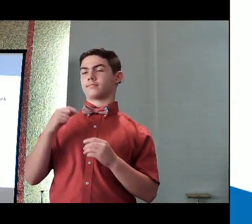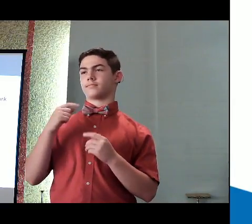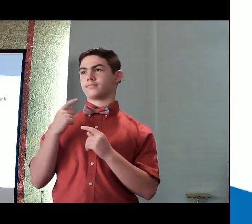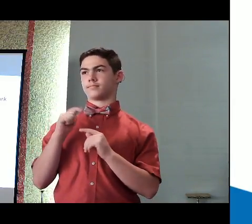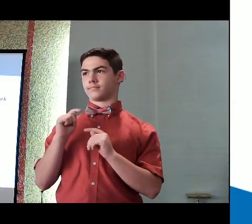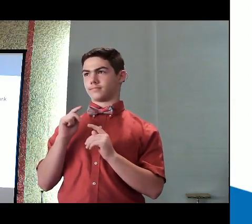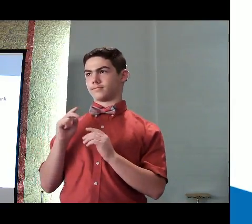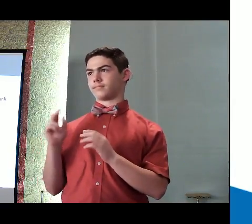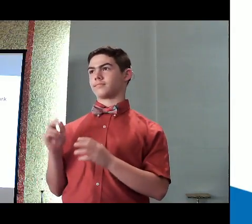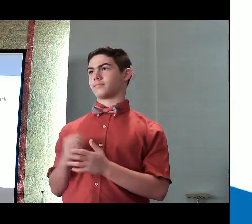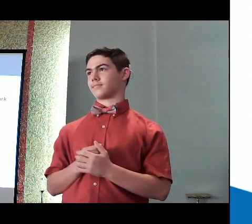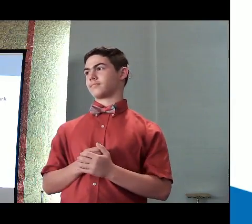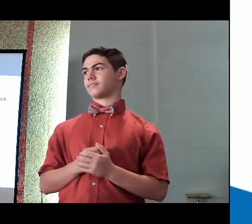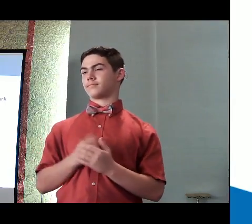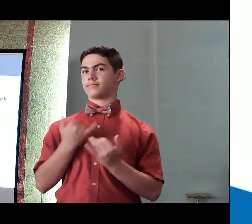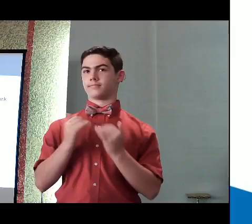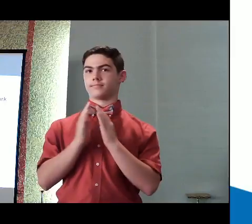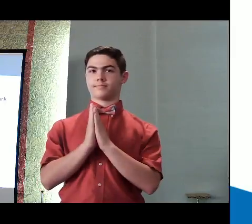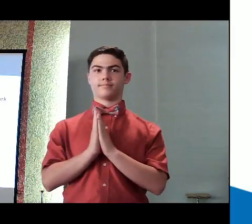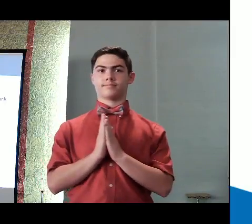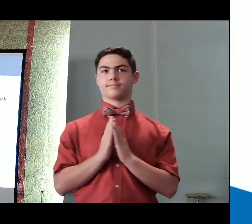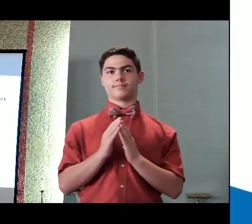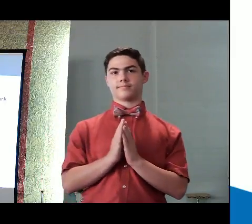it? Let's close in prayer.